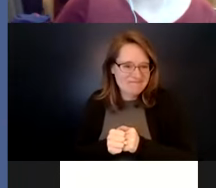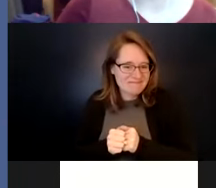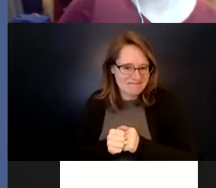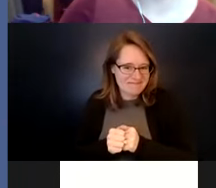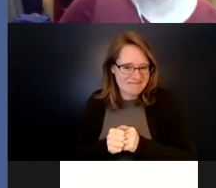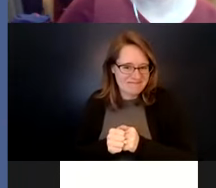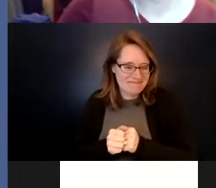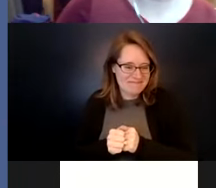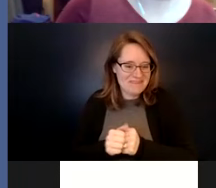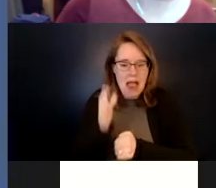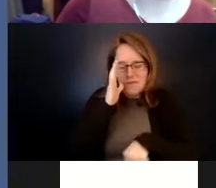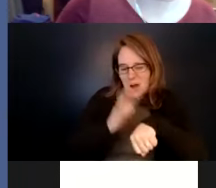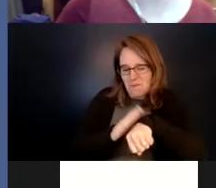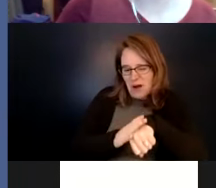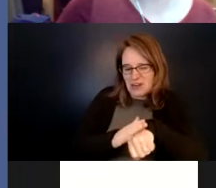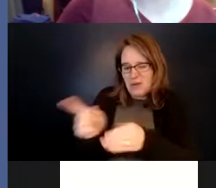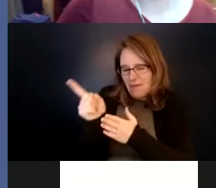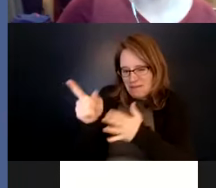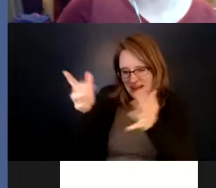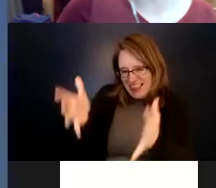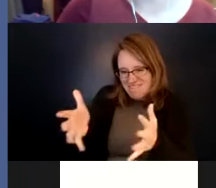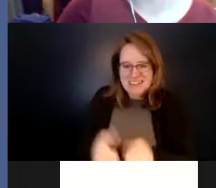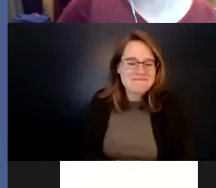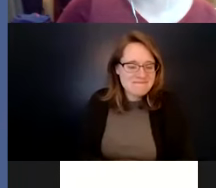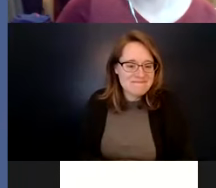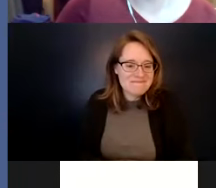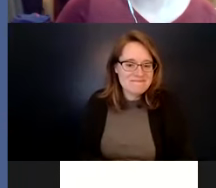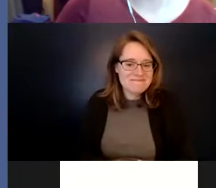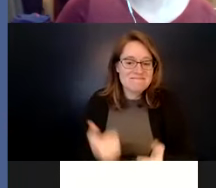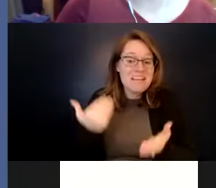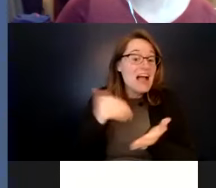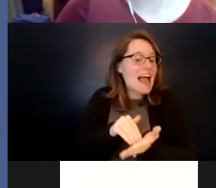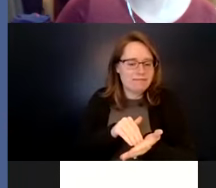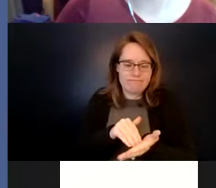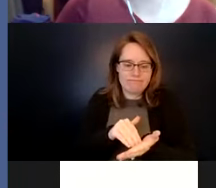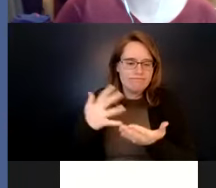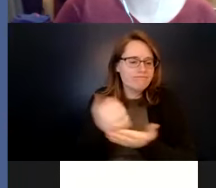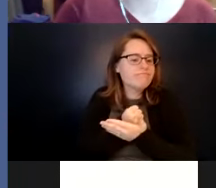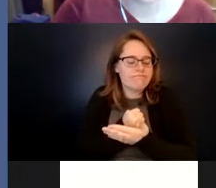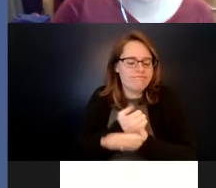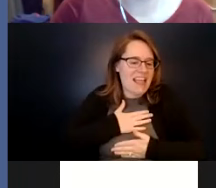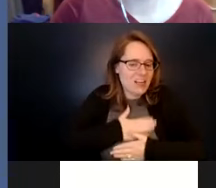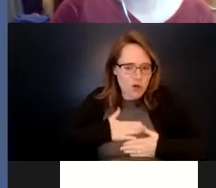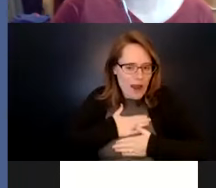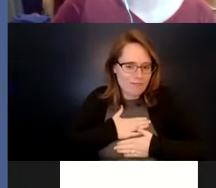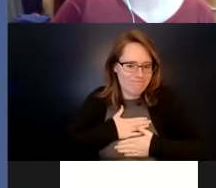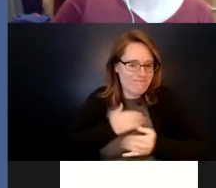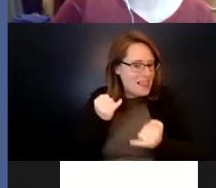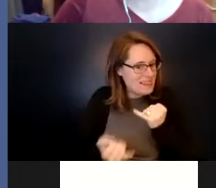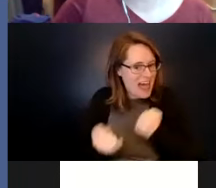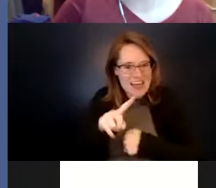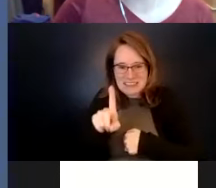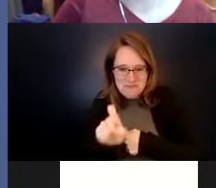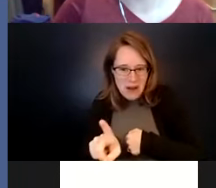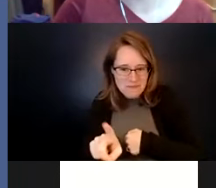I will give you a warning at 1 minute, but again, let's take some more time. This is our last prompt, so